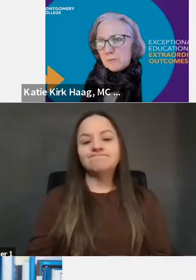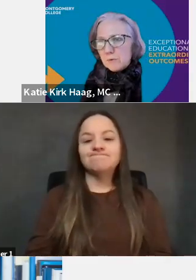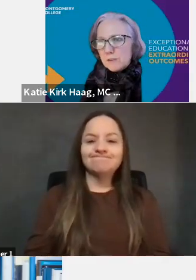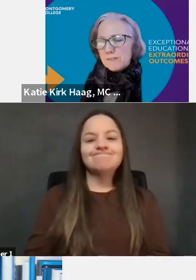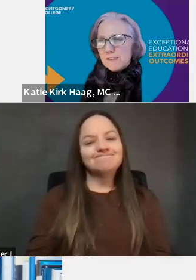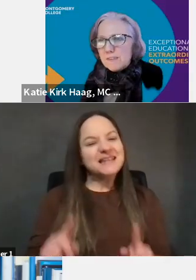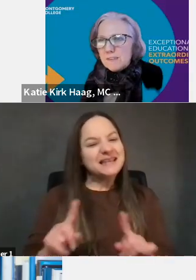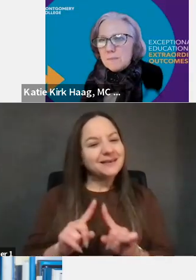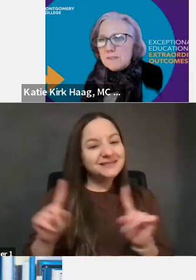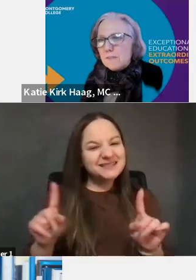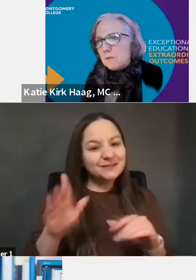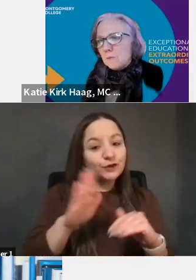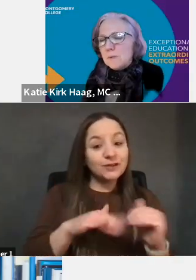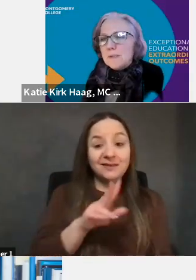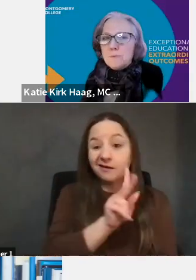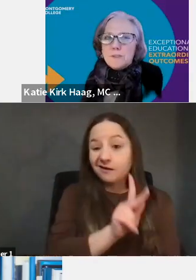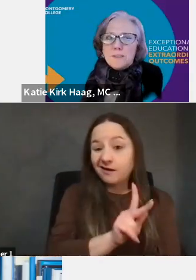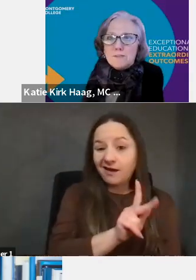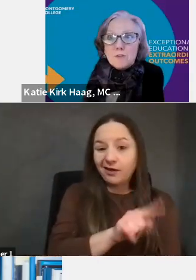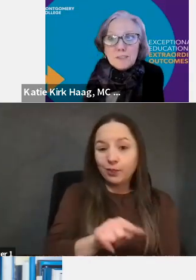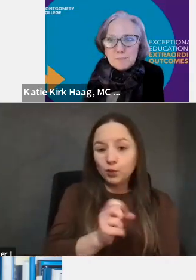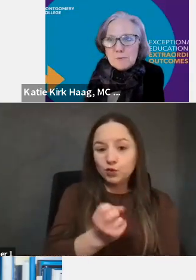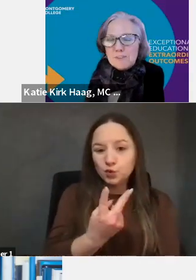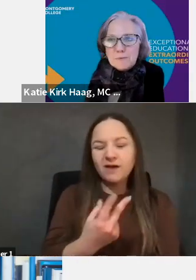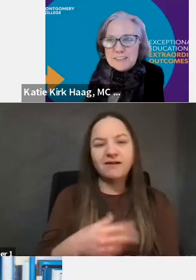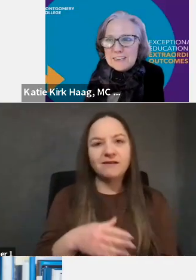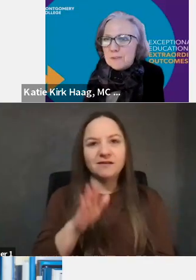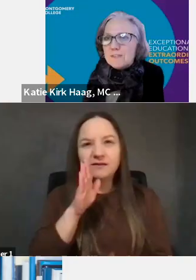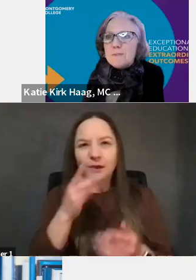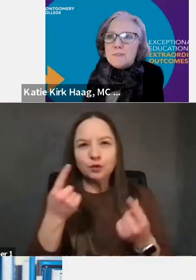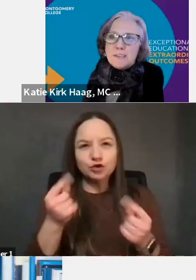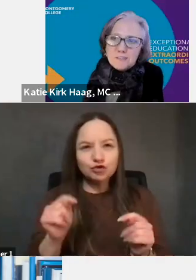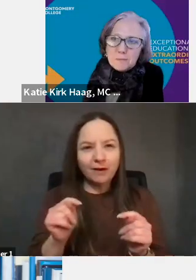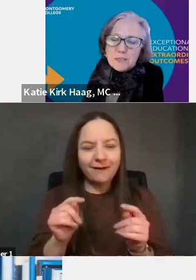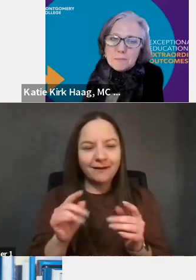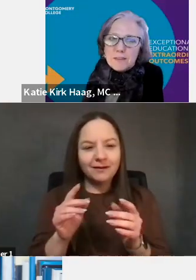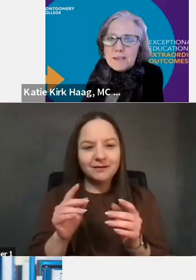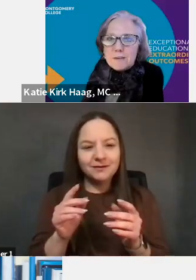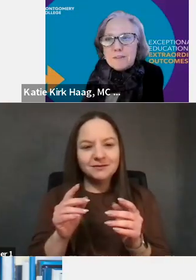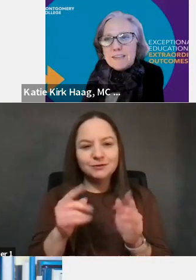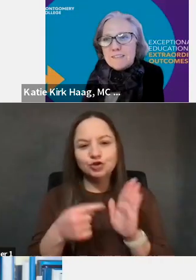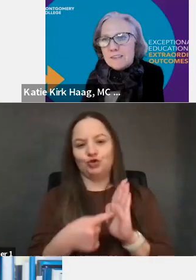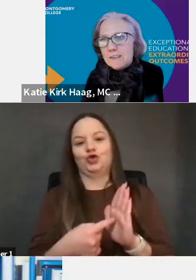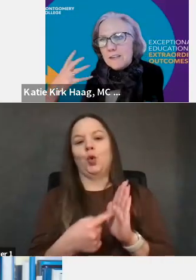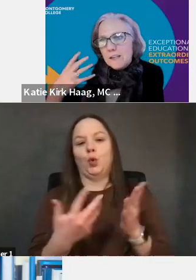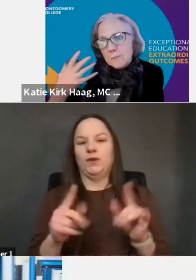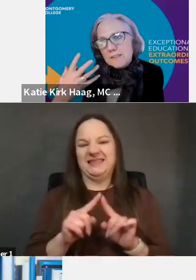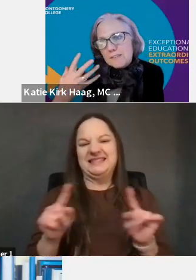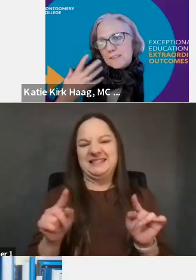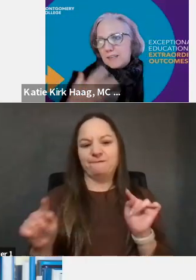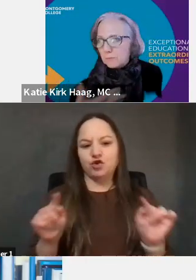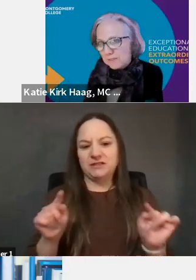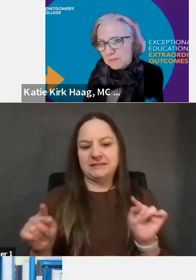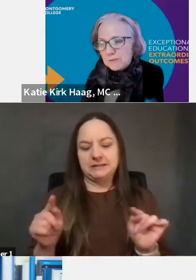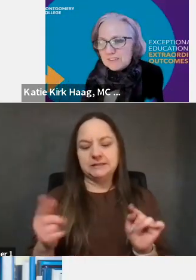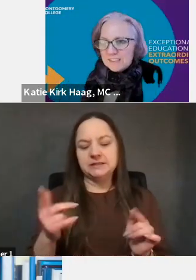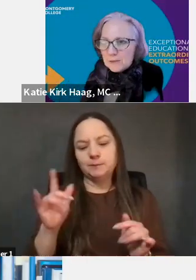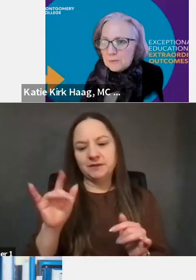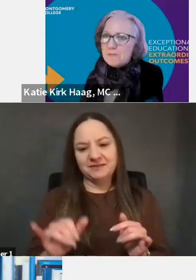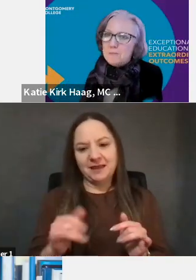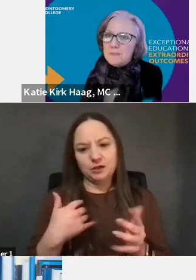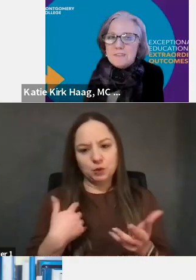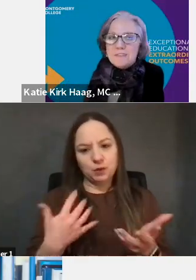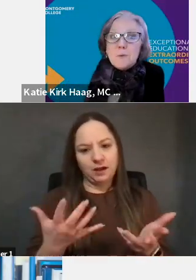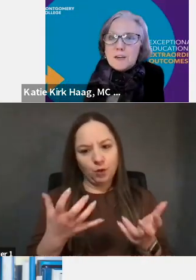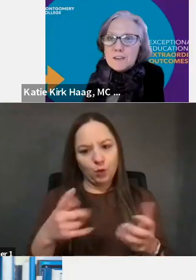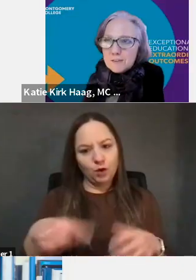from the K through 12 system, and so we're going to try to point some of that out. We have some slides coming up on that, but that's the biggest thing that I want students to take